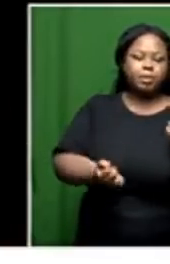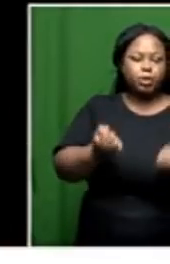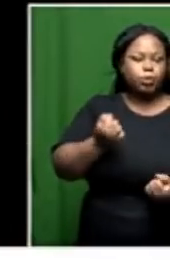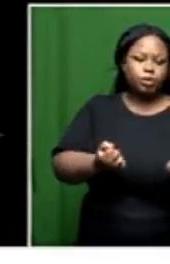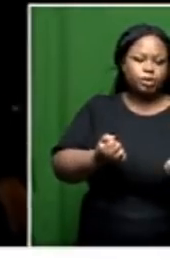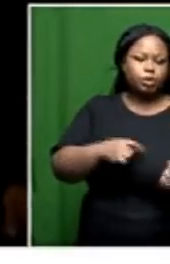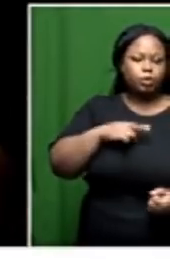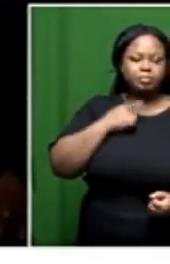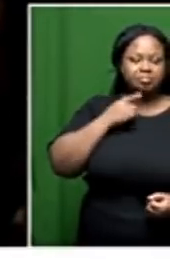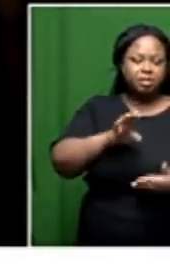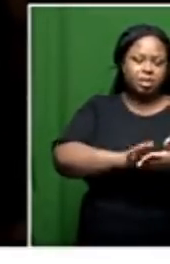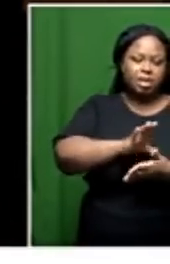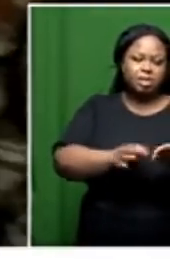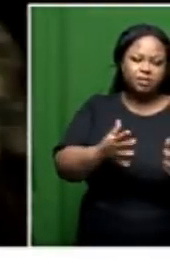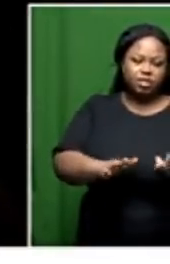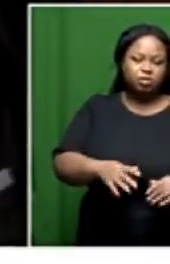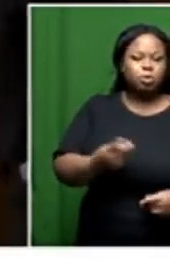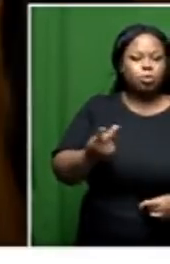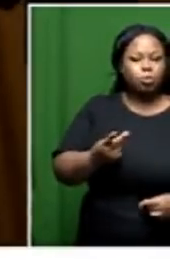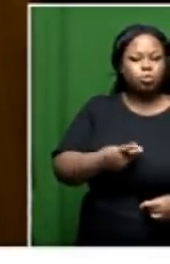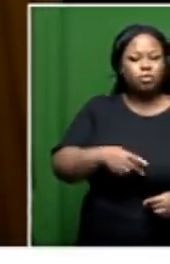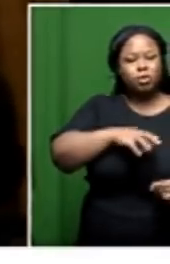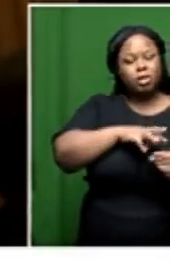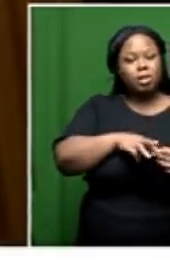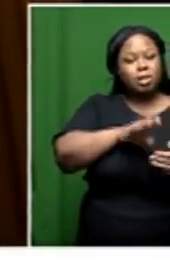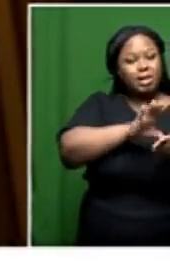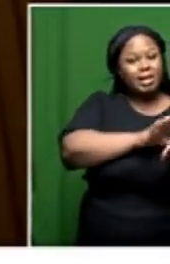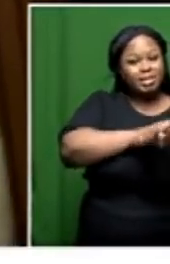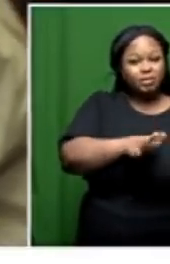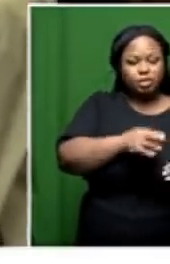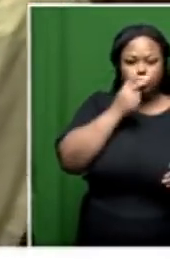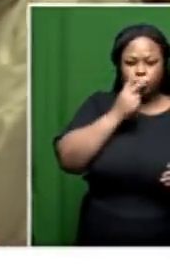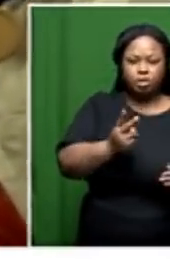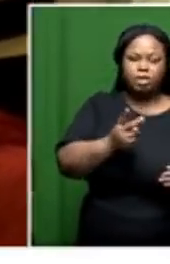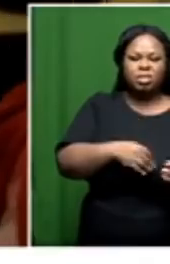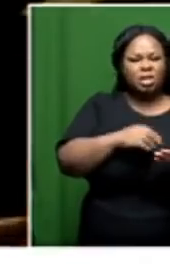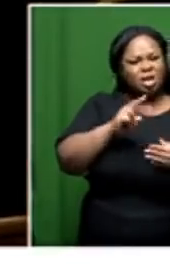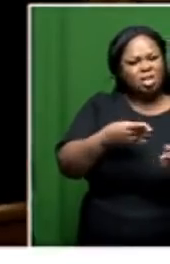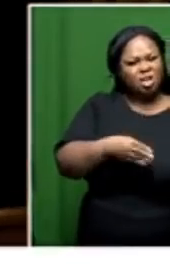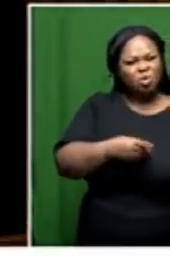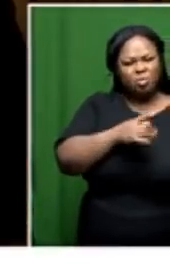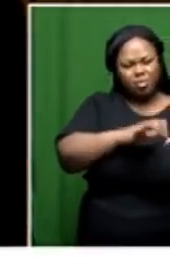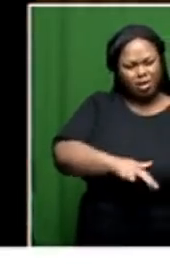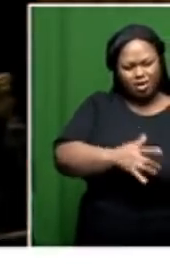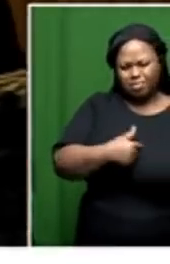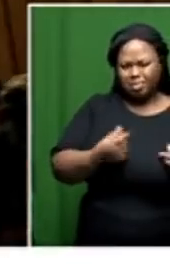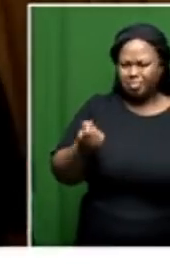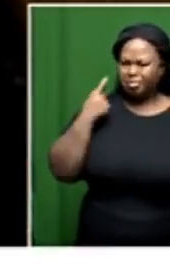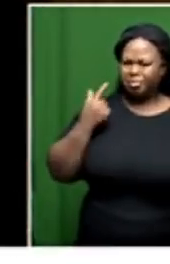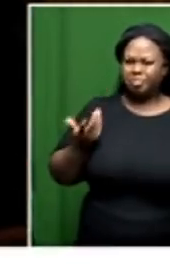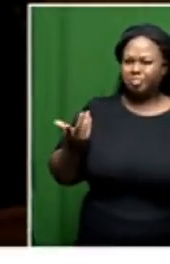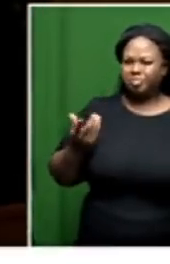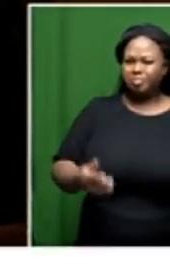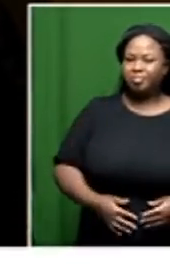was cancelled. He also has a cancellation of the warrant, which we've seen that copies of. So he doesn't understand,